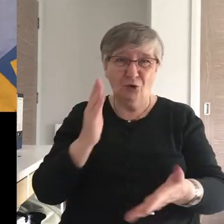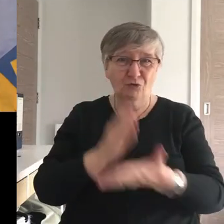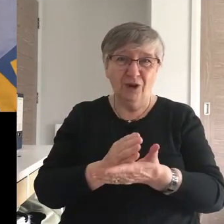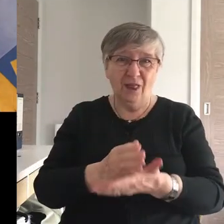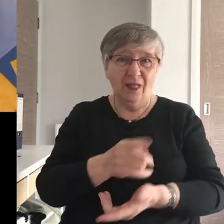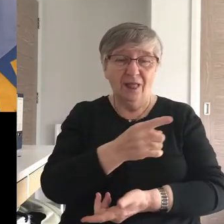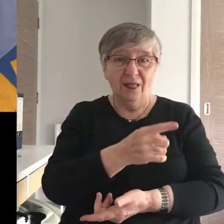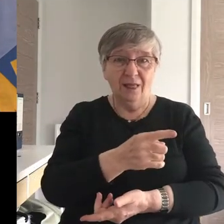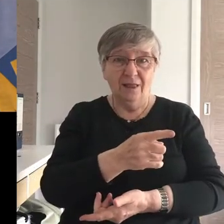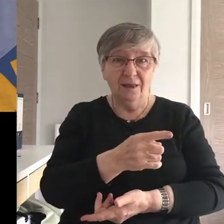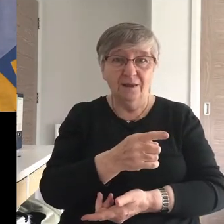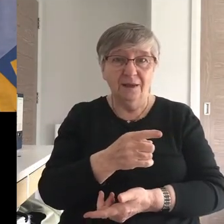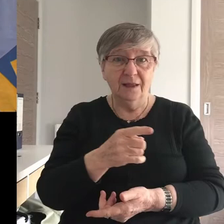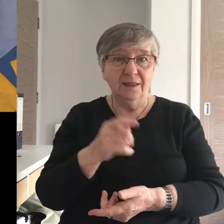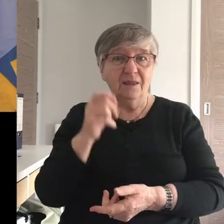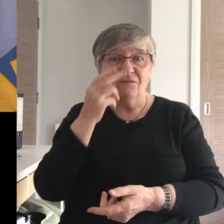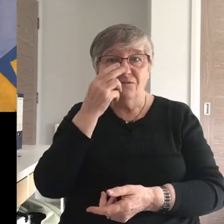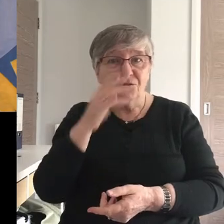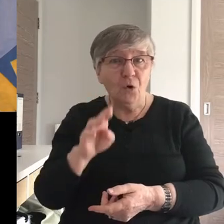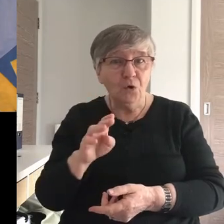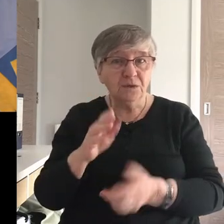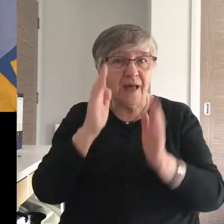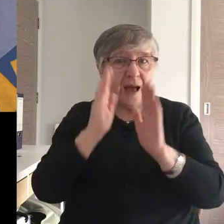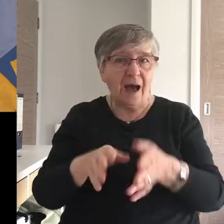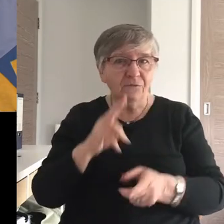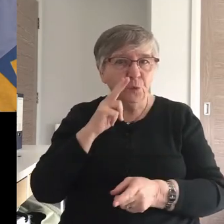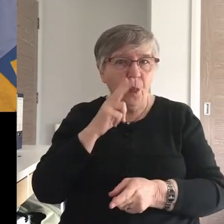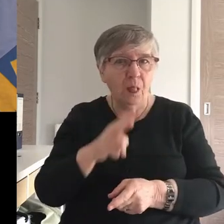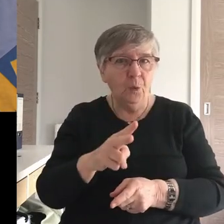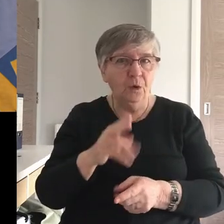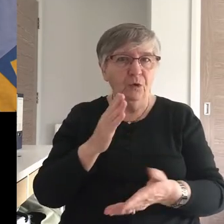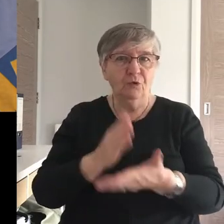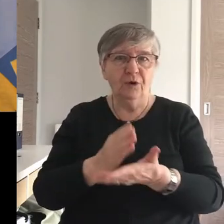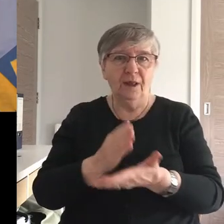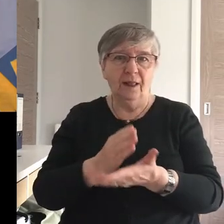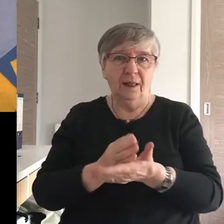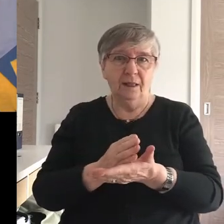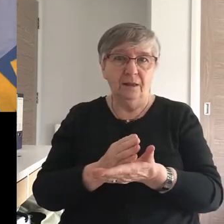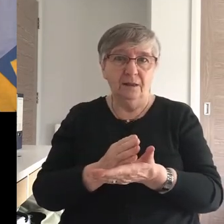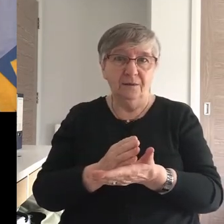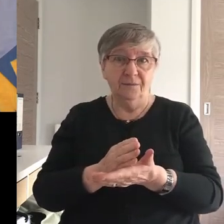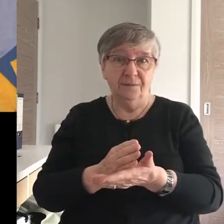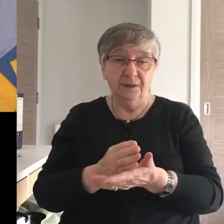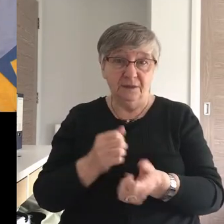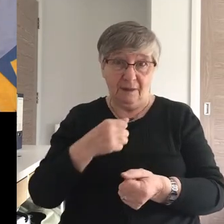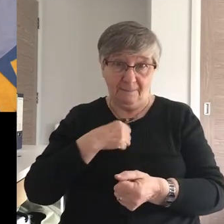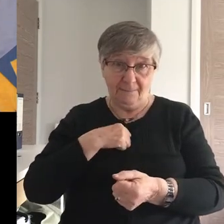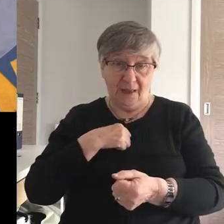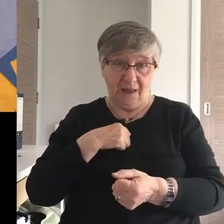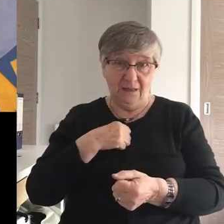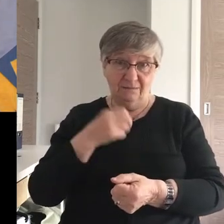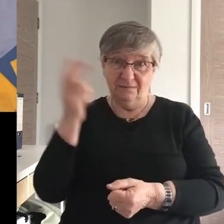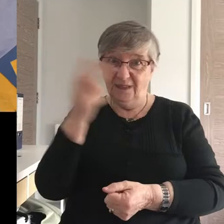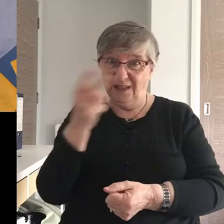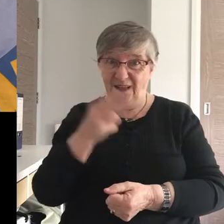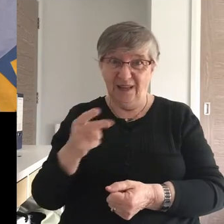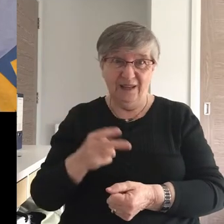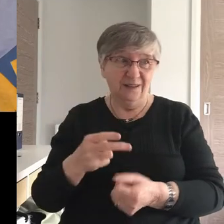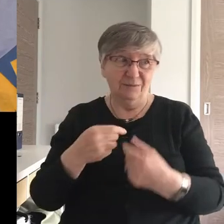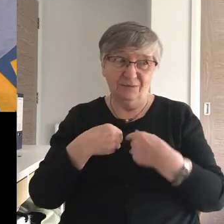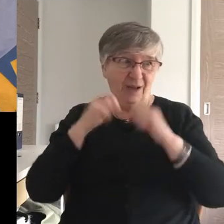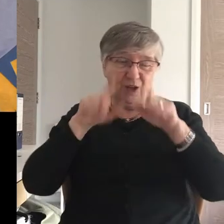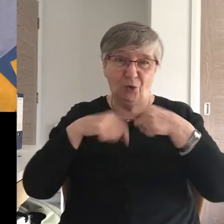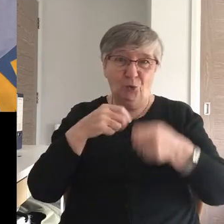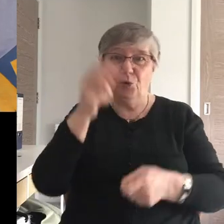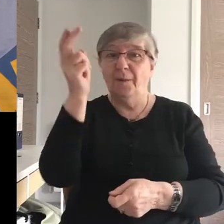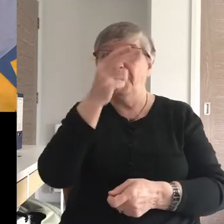about a counterfeit is that it has to closely resemble. My total lack of artistic talent means that I couldn't produce